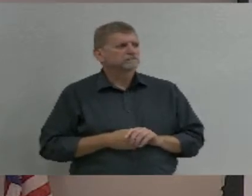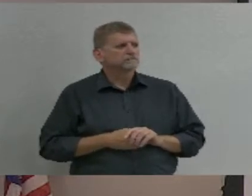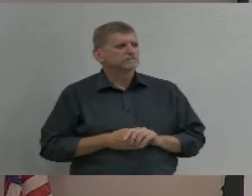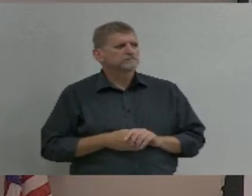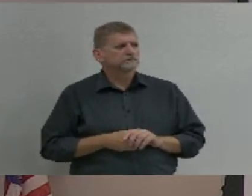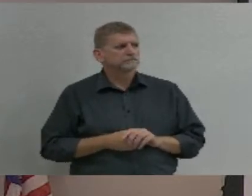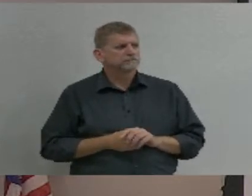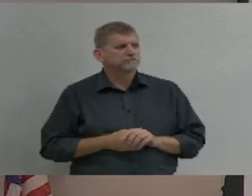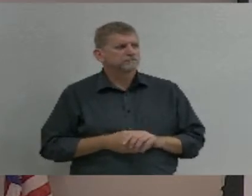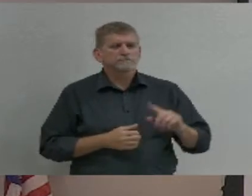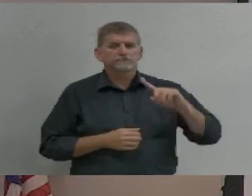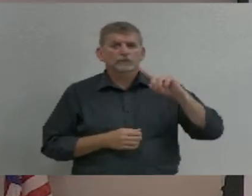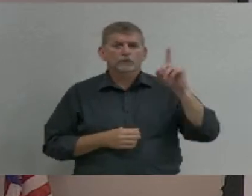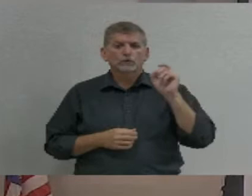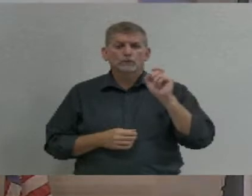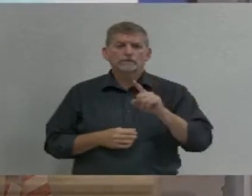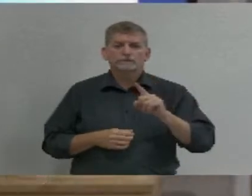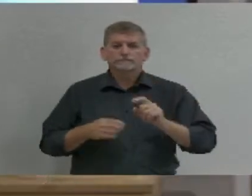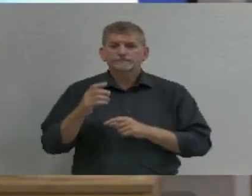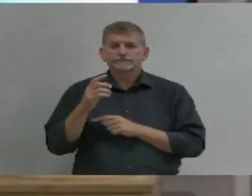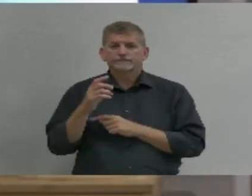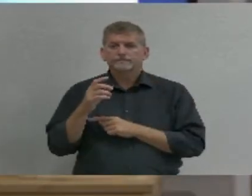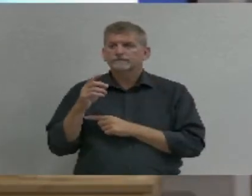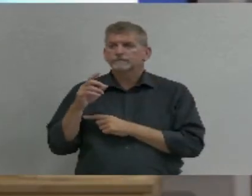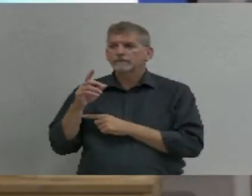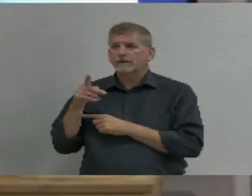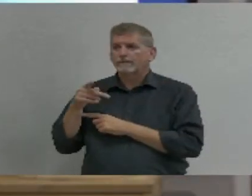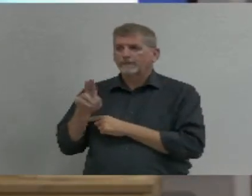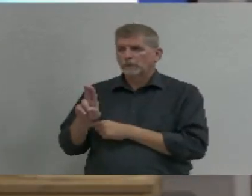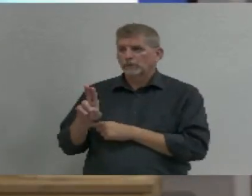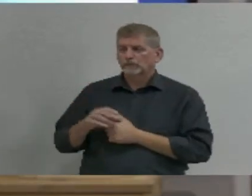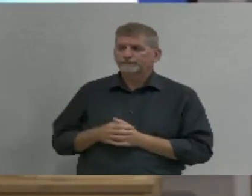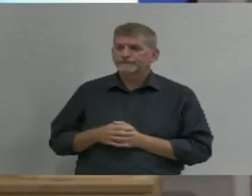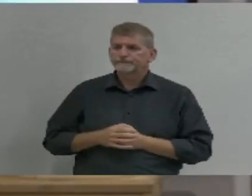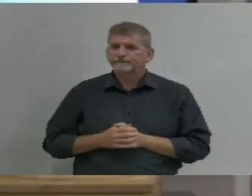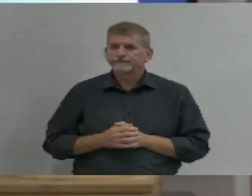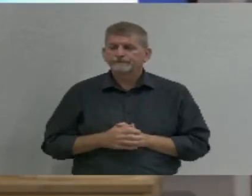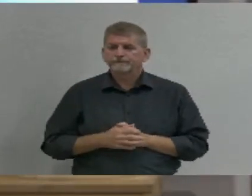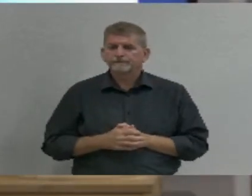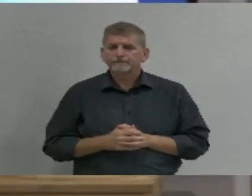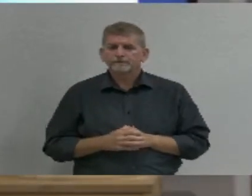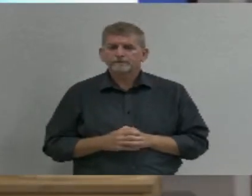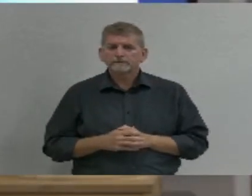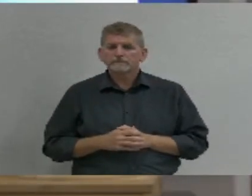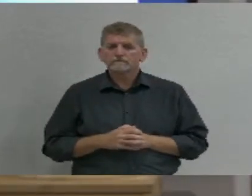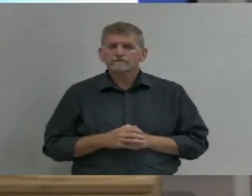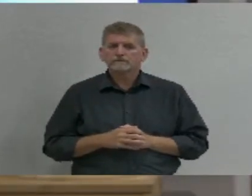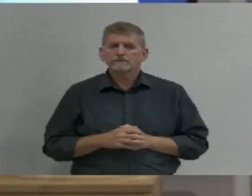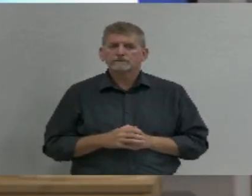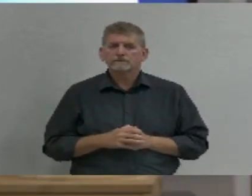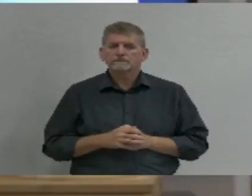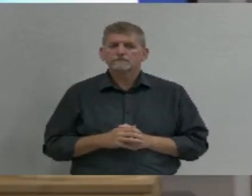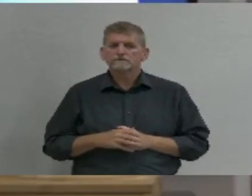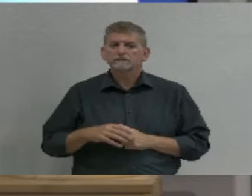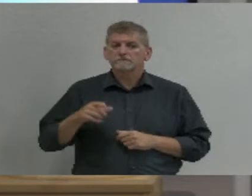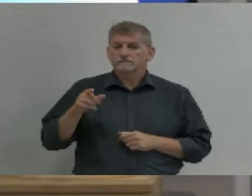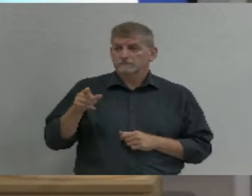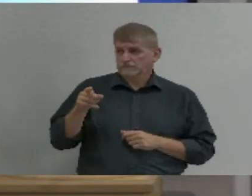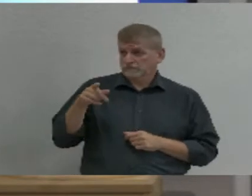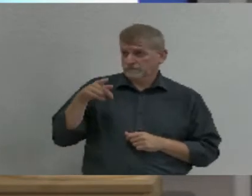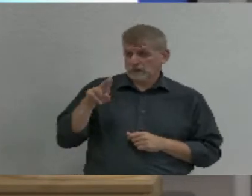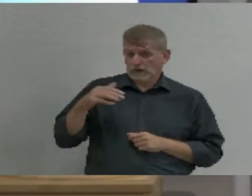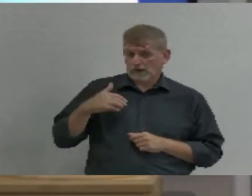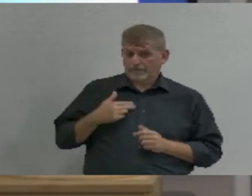I have some questions for Dr. Ramirez. So what was the company, so does Purdue PPHC contract with a company to